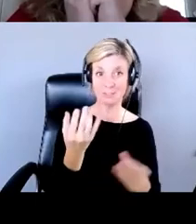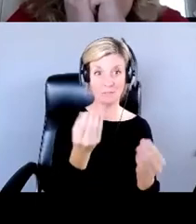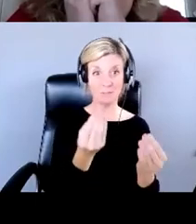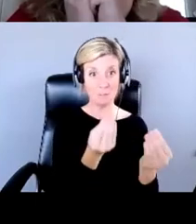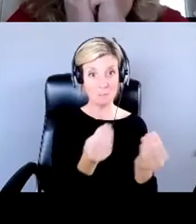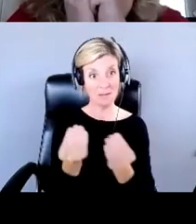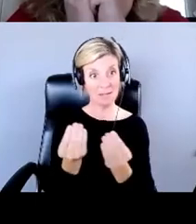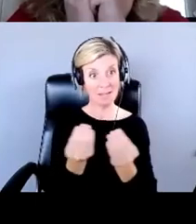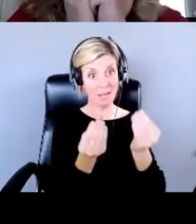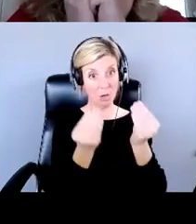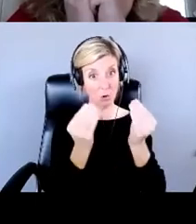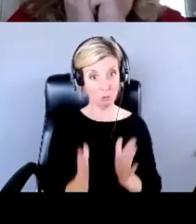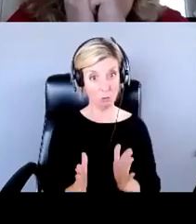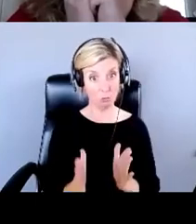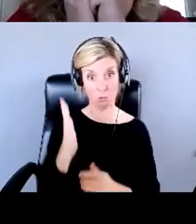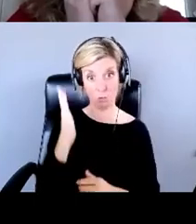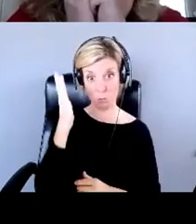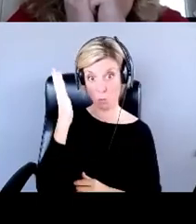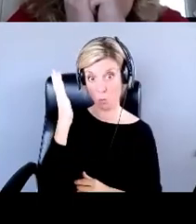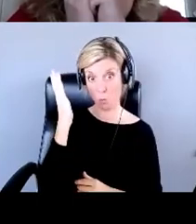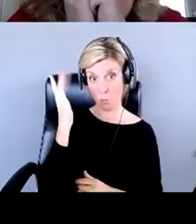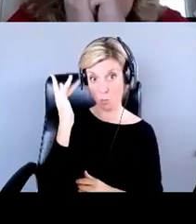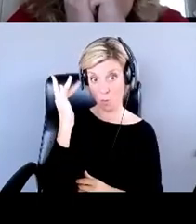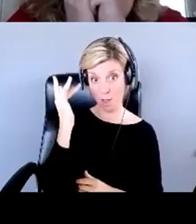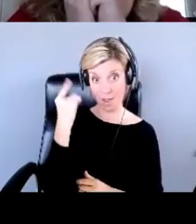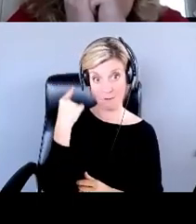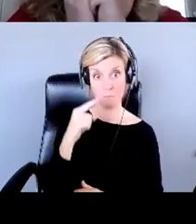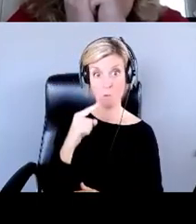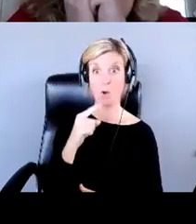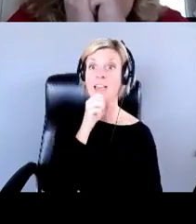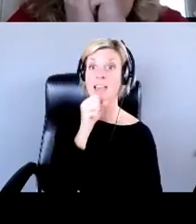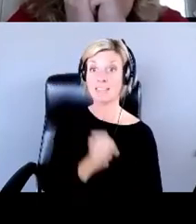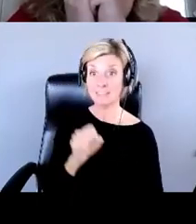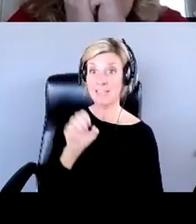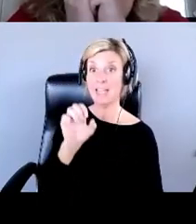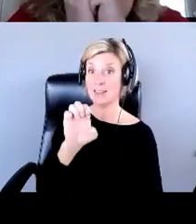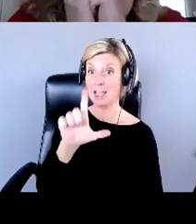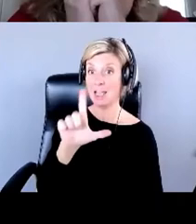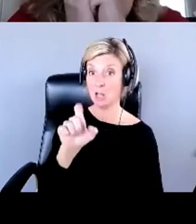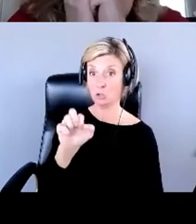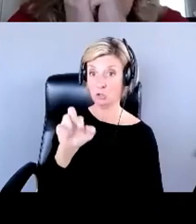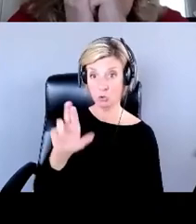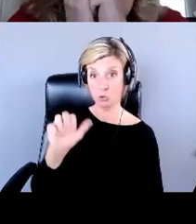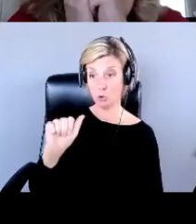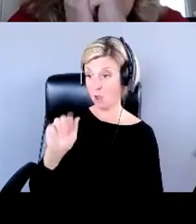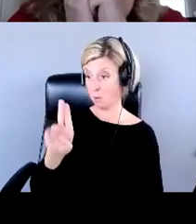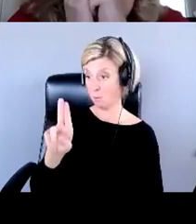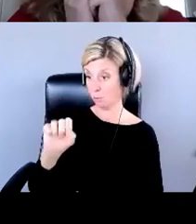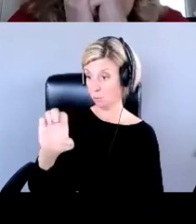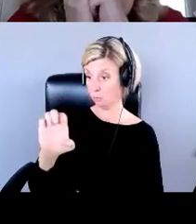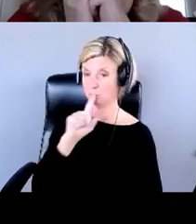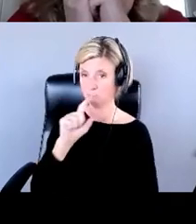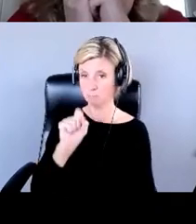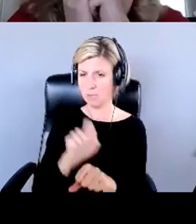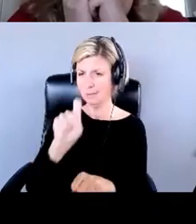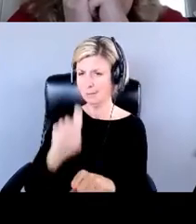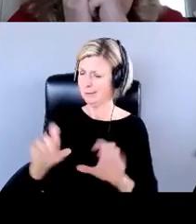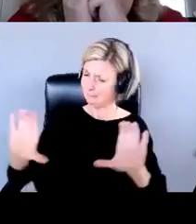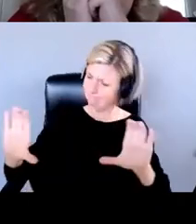because I think at the point of elder abuse, it really requires a team. There's no one person that's really going to be able